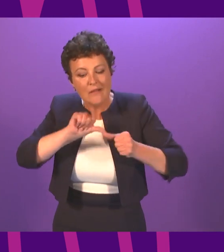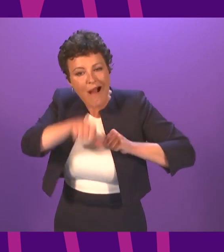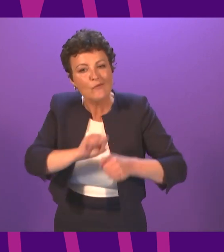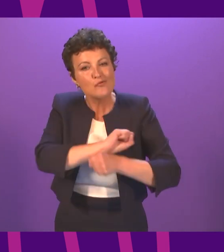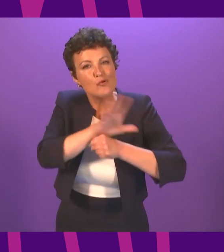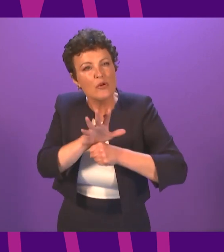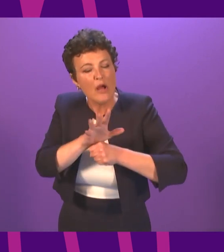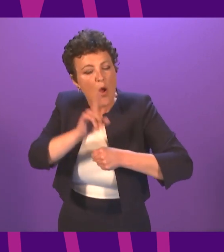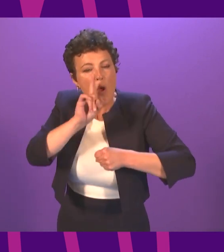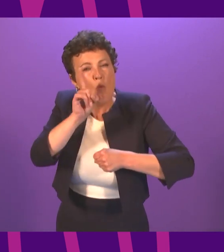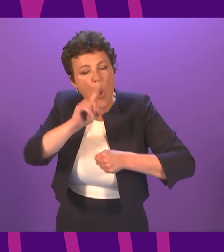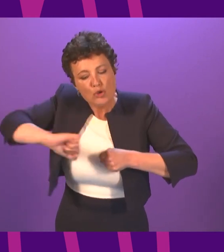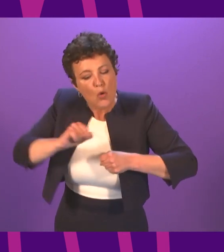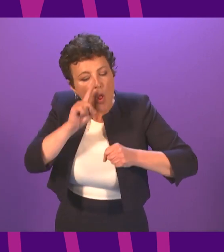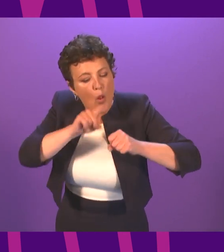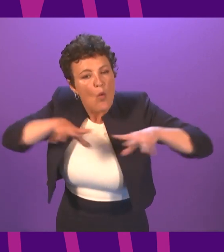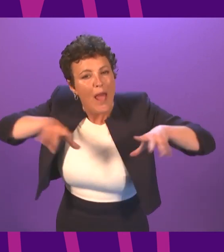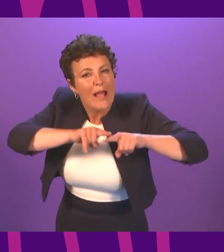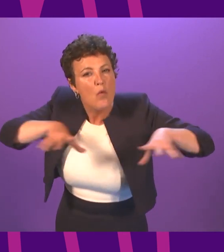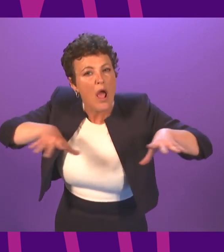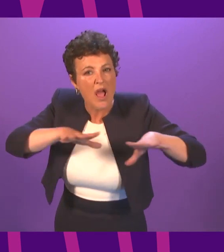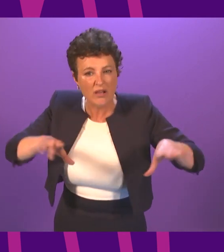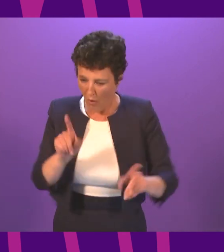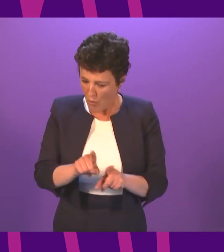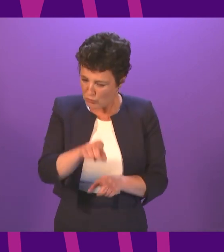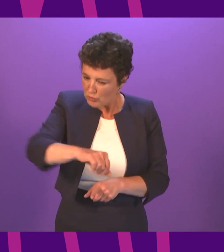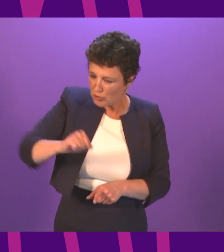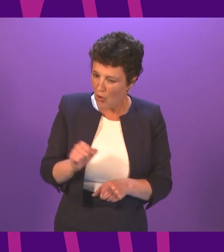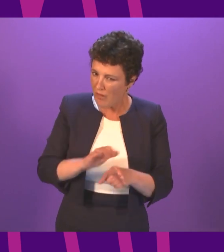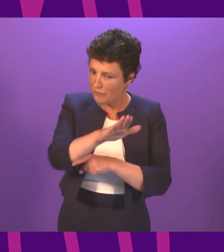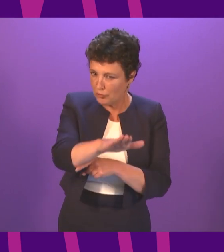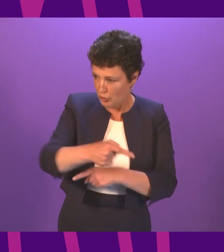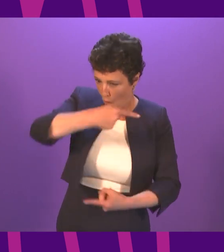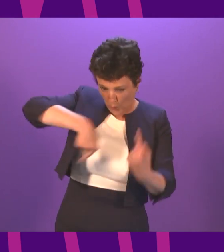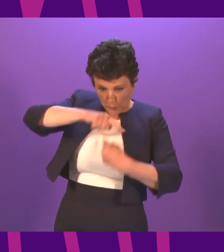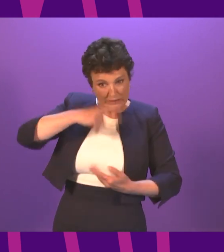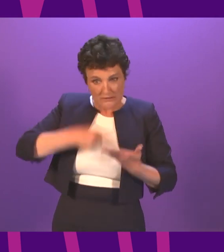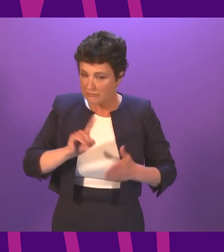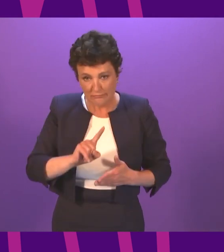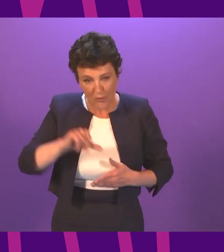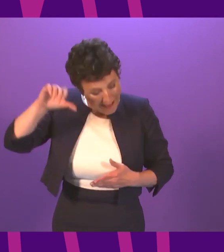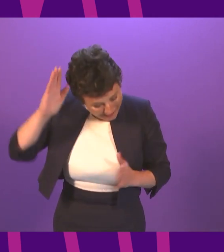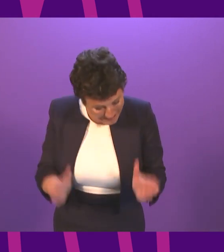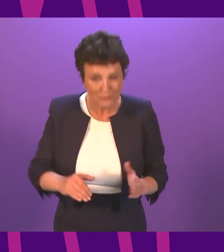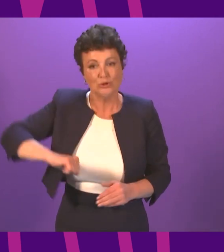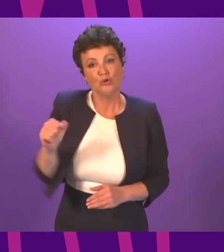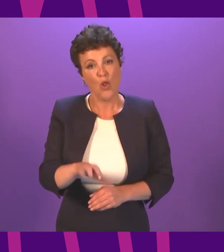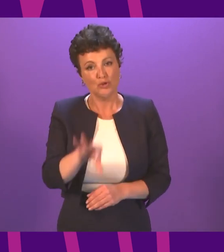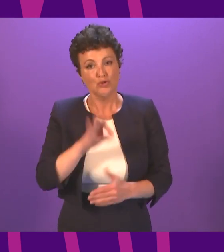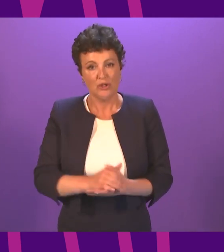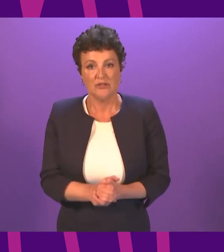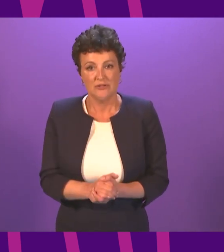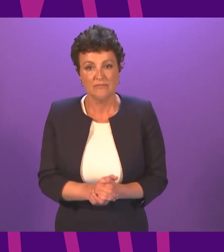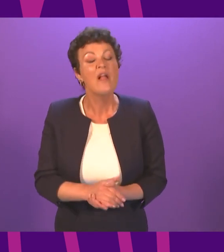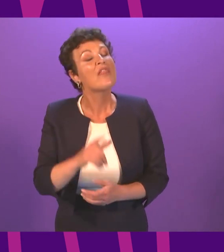Scotland deserves to have an equal say. Scotland's future must be Scotland's choice. It is in that spirit